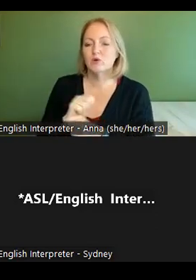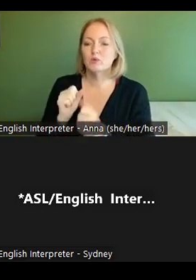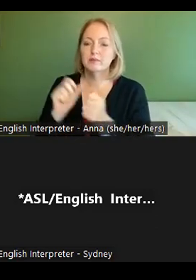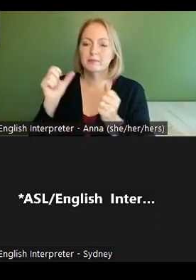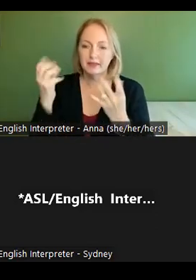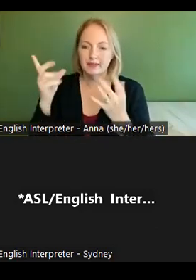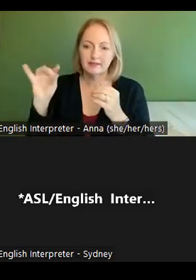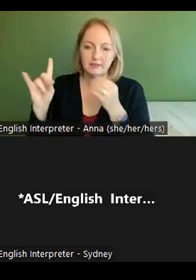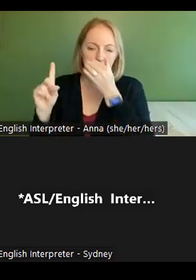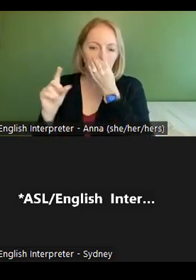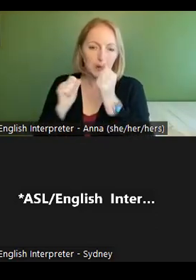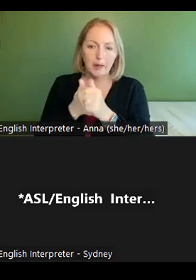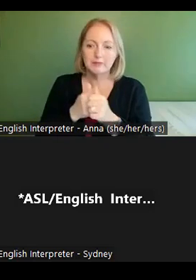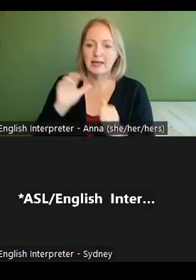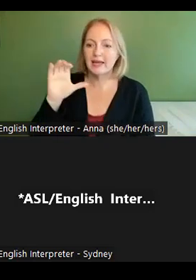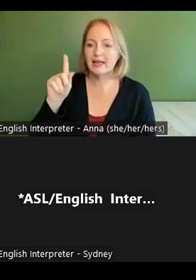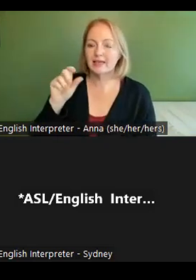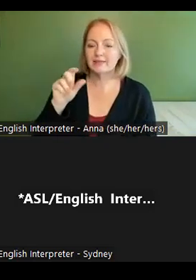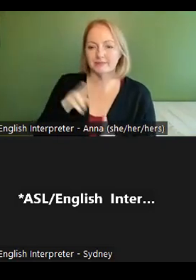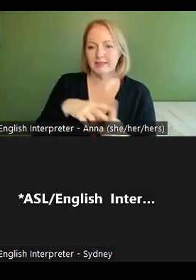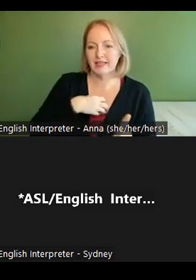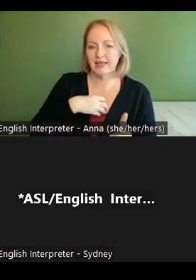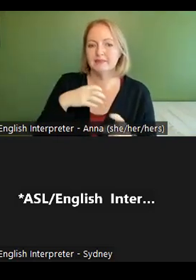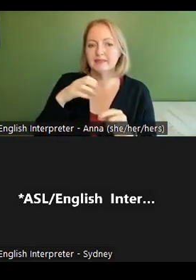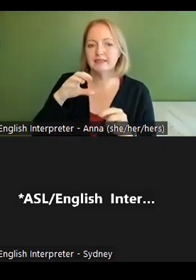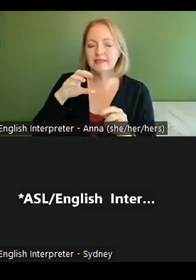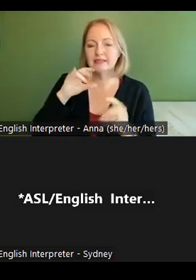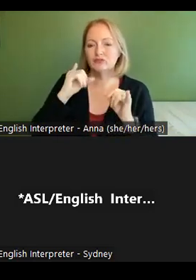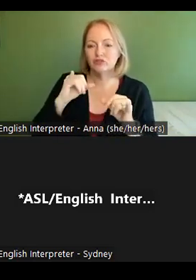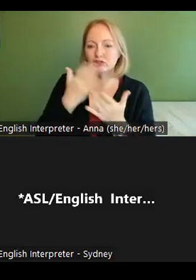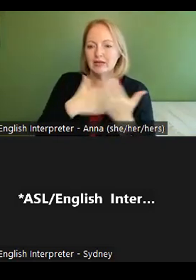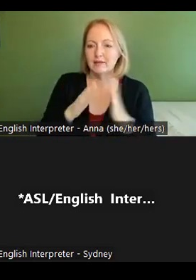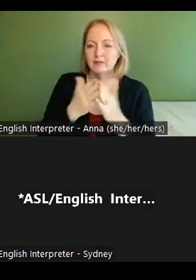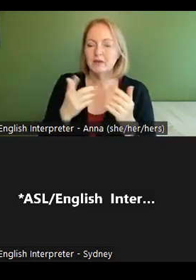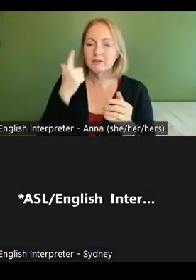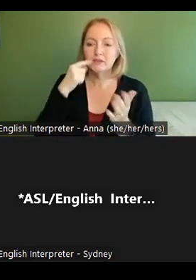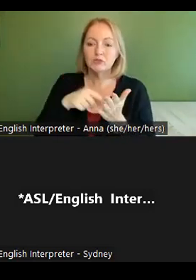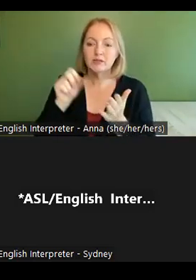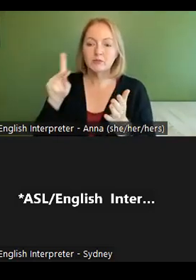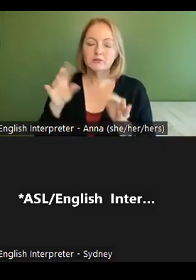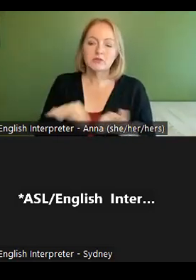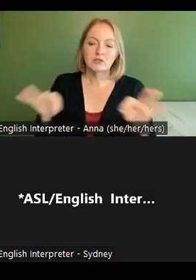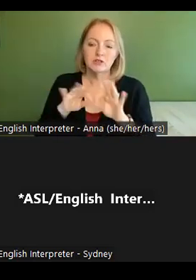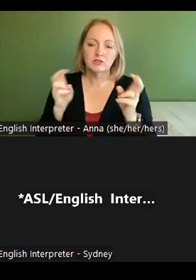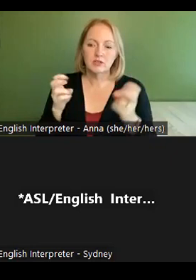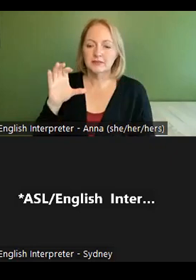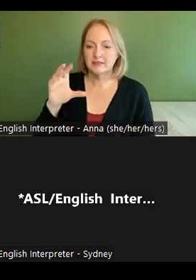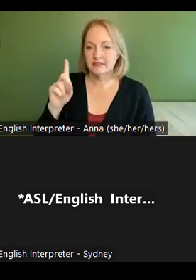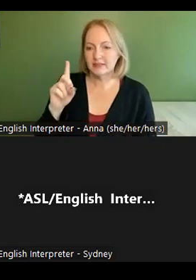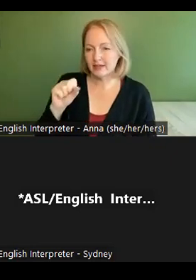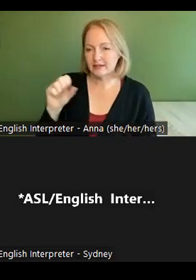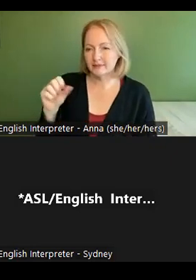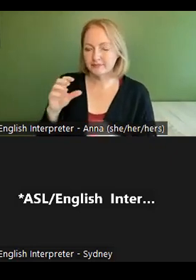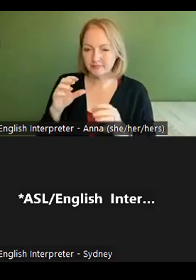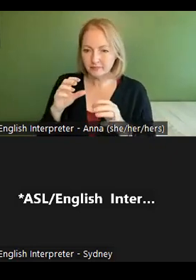to update the claim instruction handbook. Since reimbursements are critical topics, CDSS is excited to provide sponsors